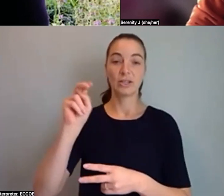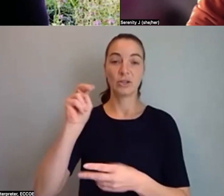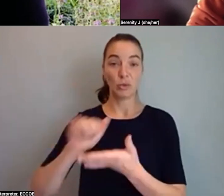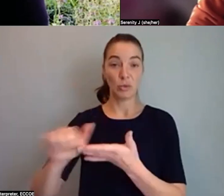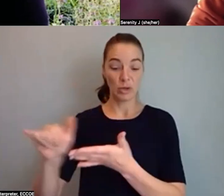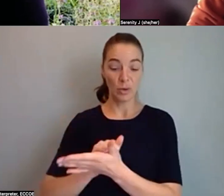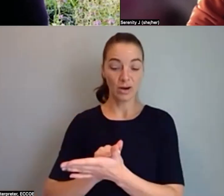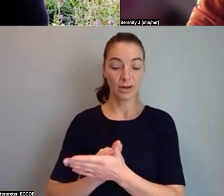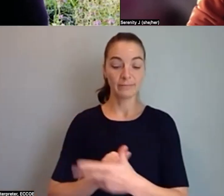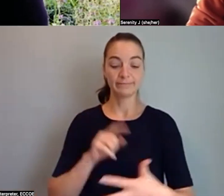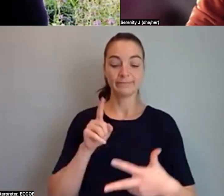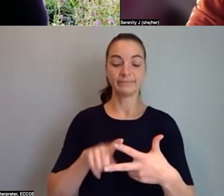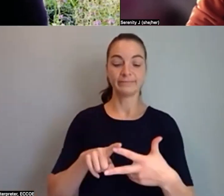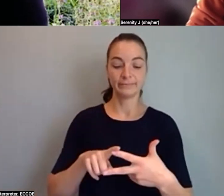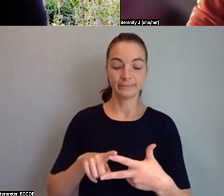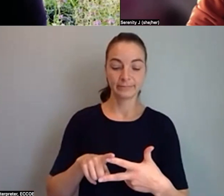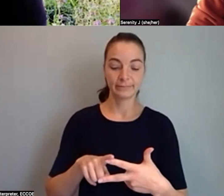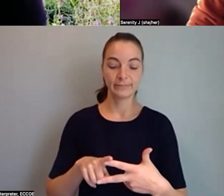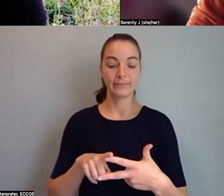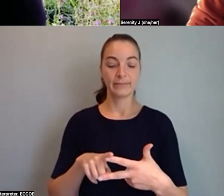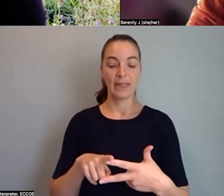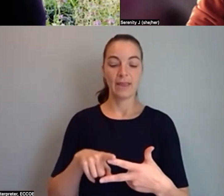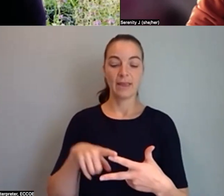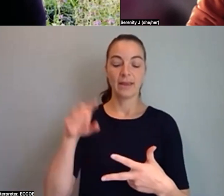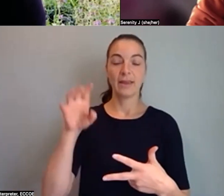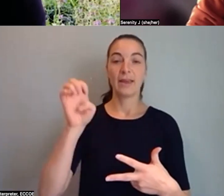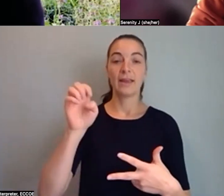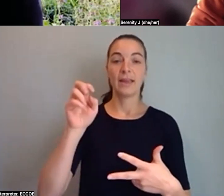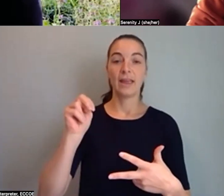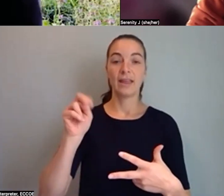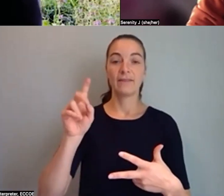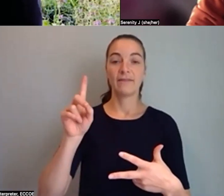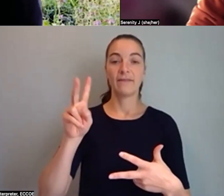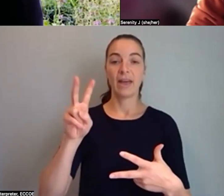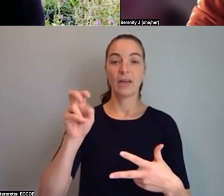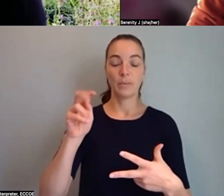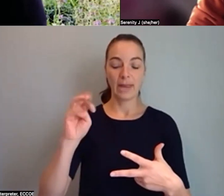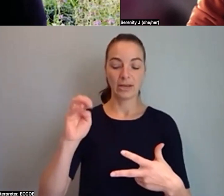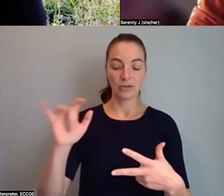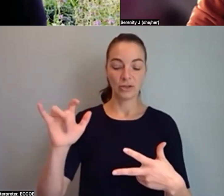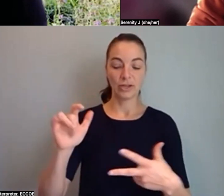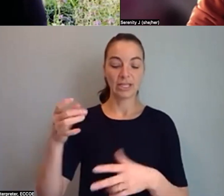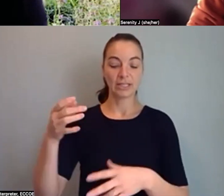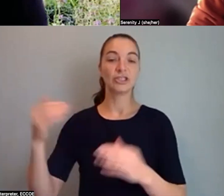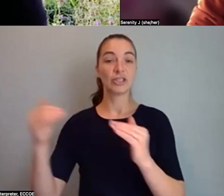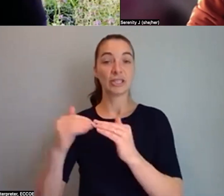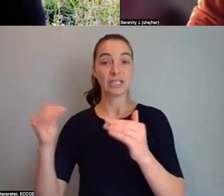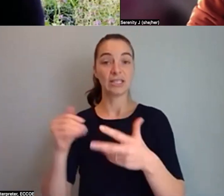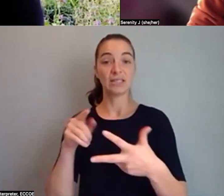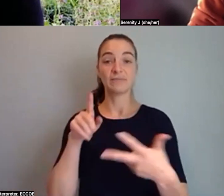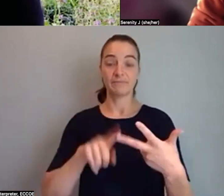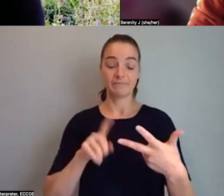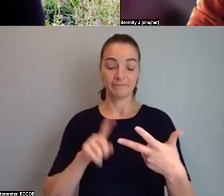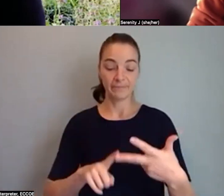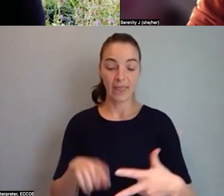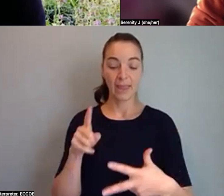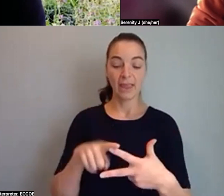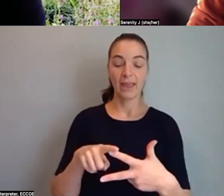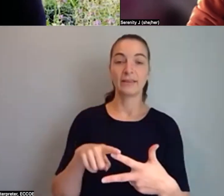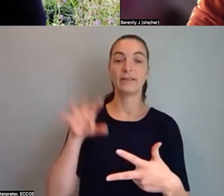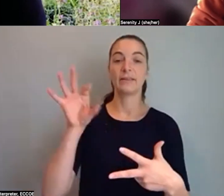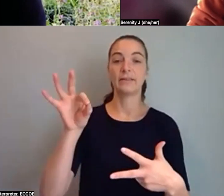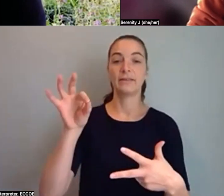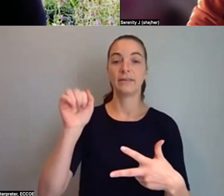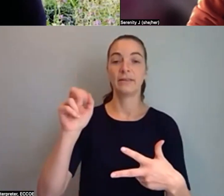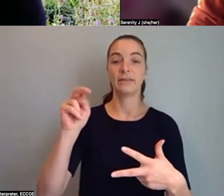in 2006, Fantasy Islands, Chinese Dreams and Ecological Fears in an Age of Climate Crisis, published by